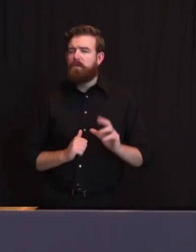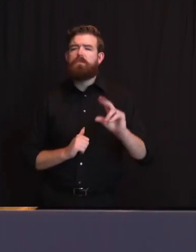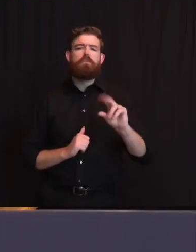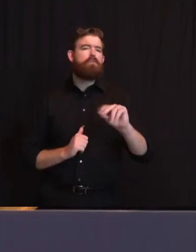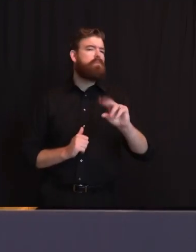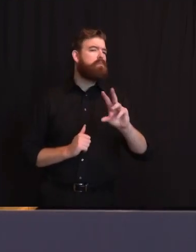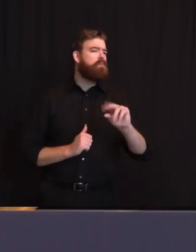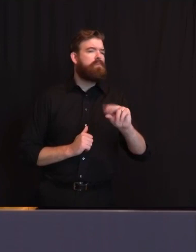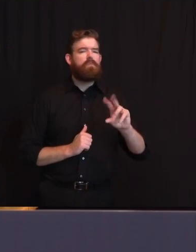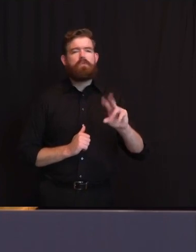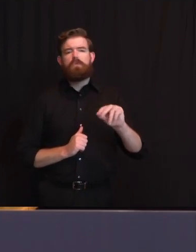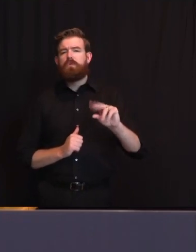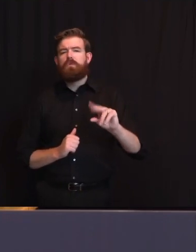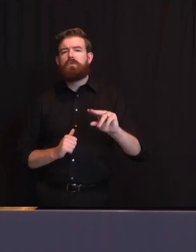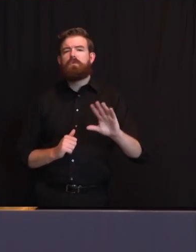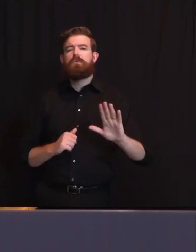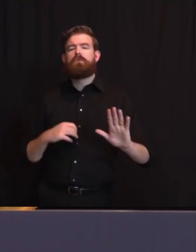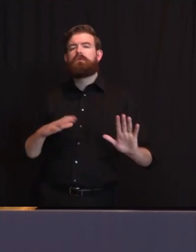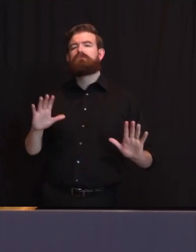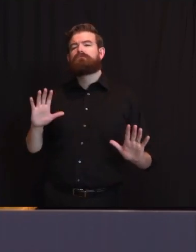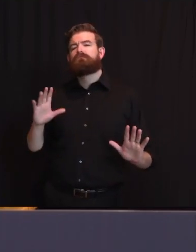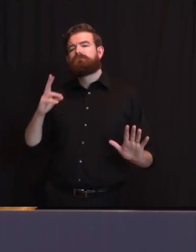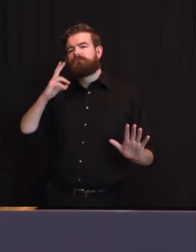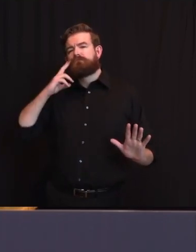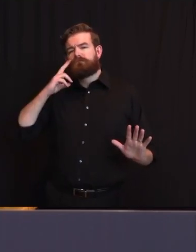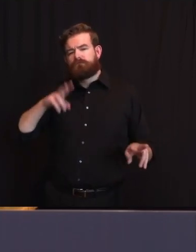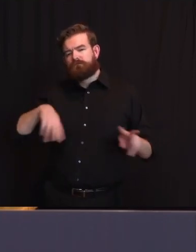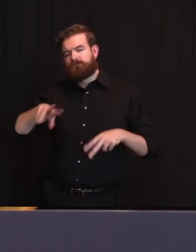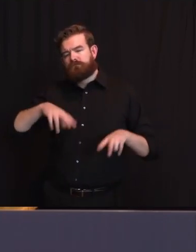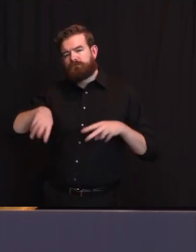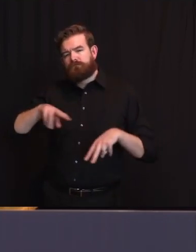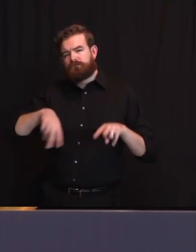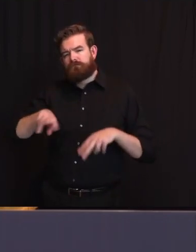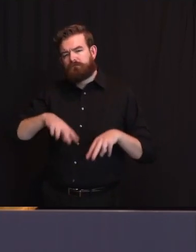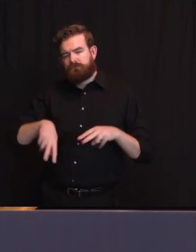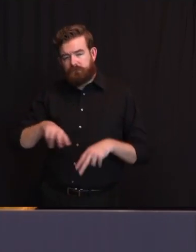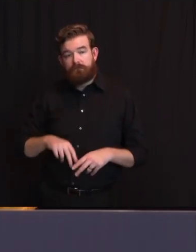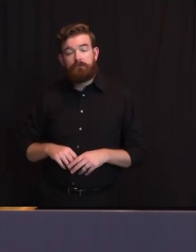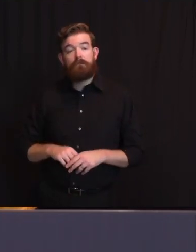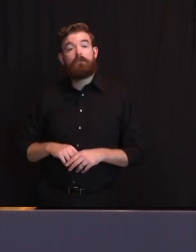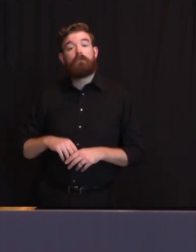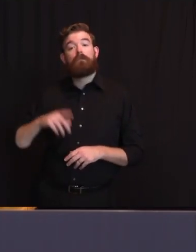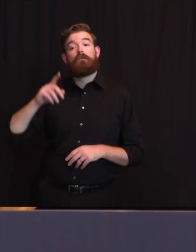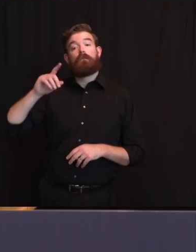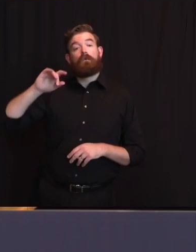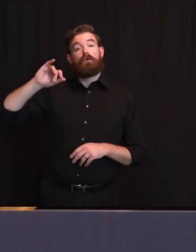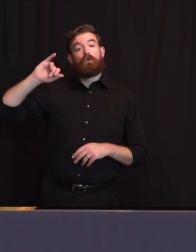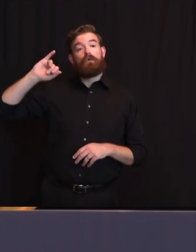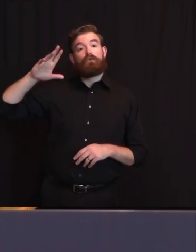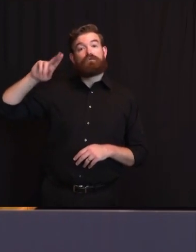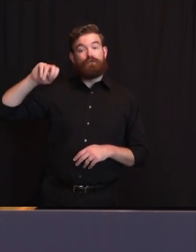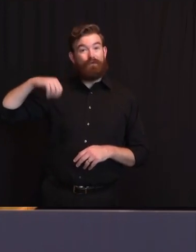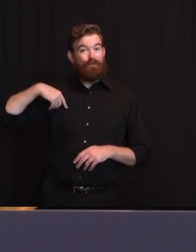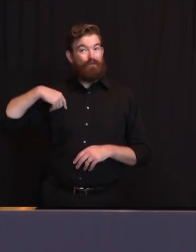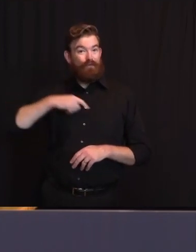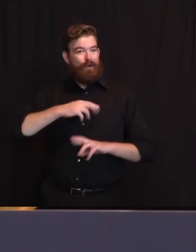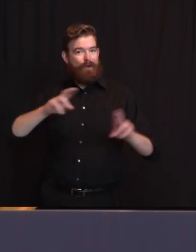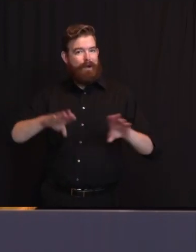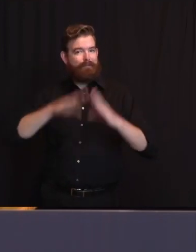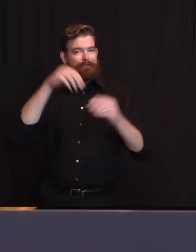last Monday in June with a heavy heart that we pulled back from a prospective opening of indoor